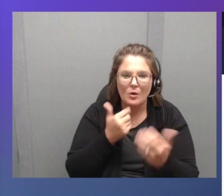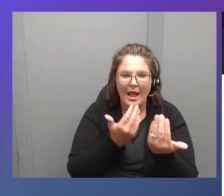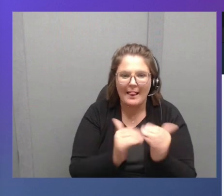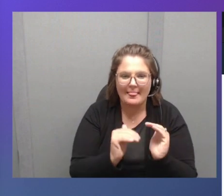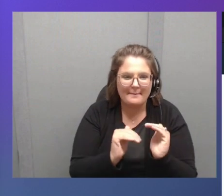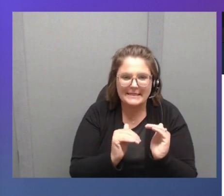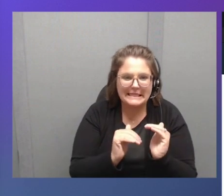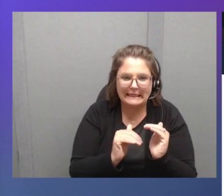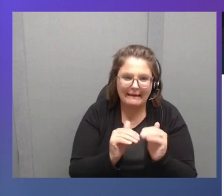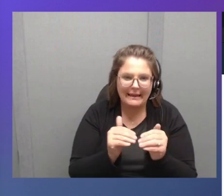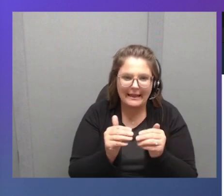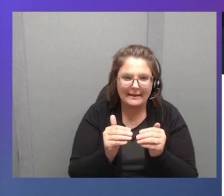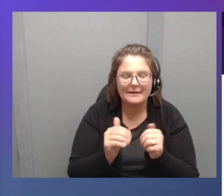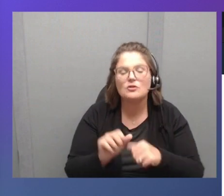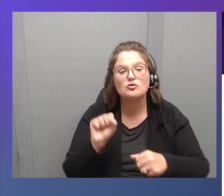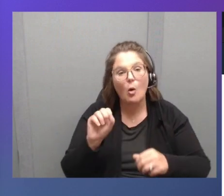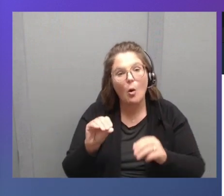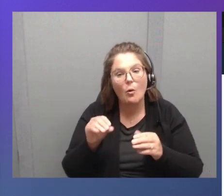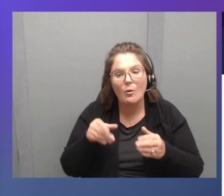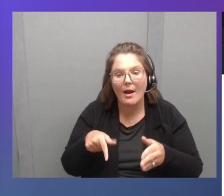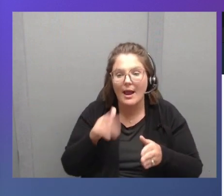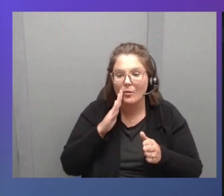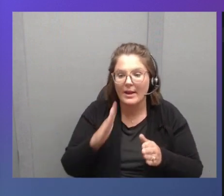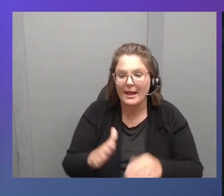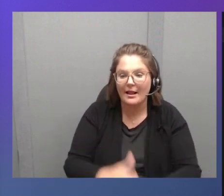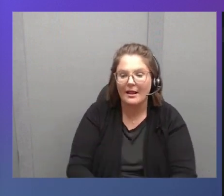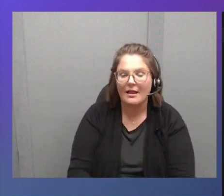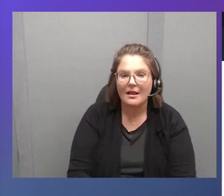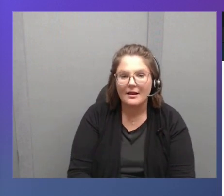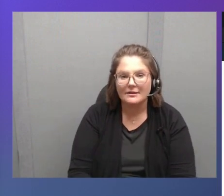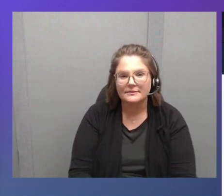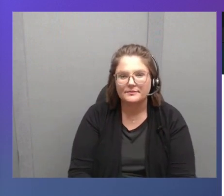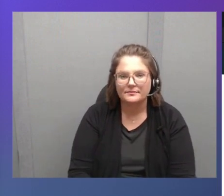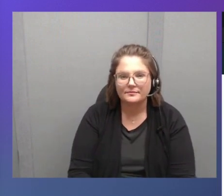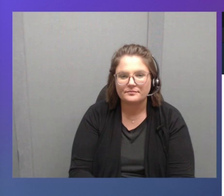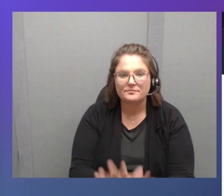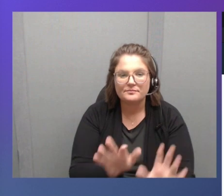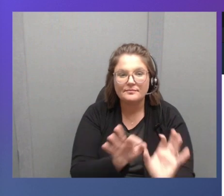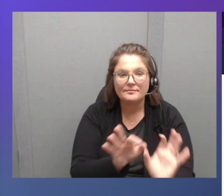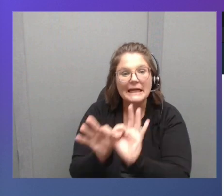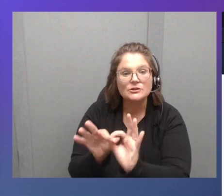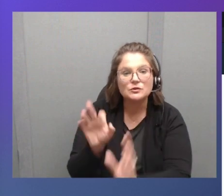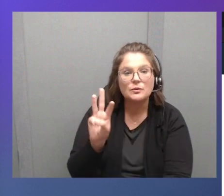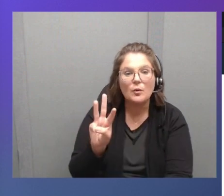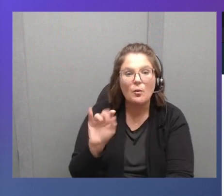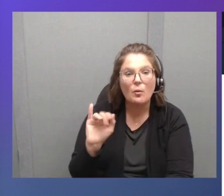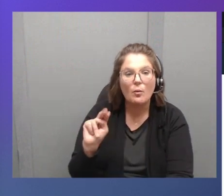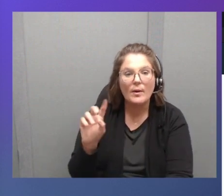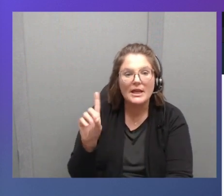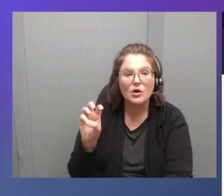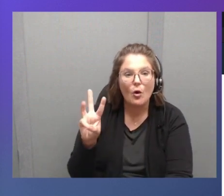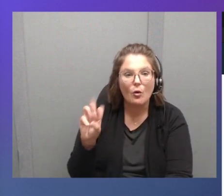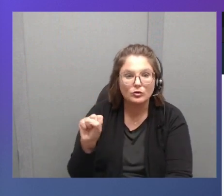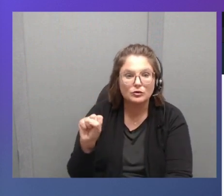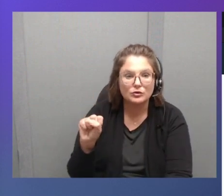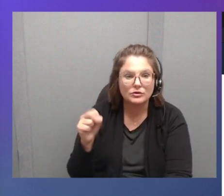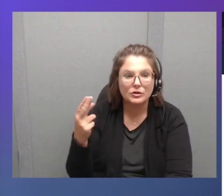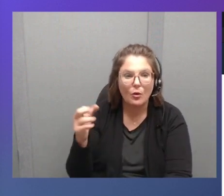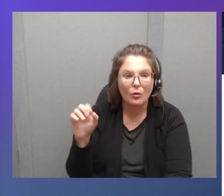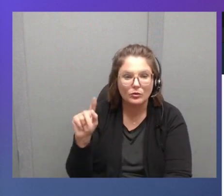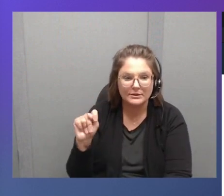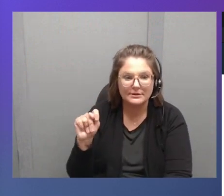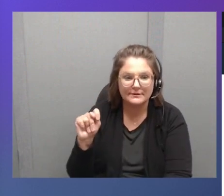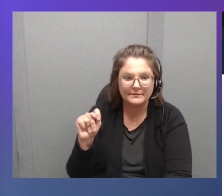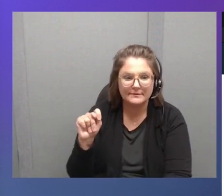So I am going to connect to a Windows host. So no more 3389 is what I'm understanding. That's